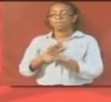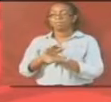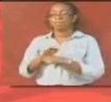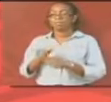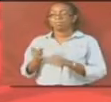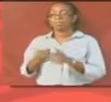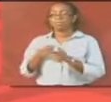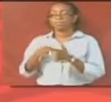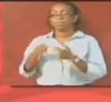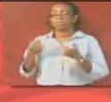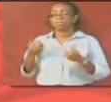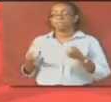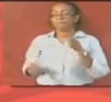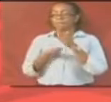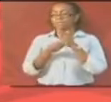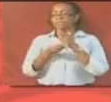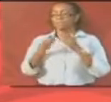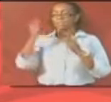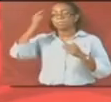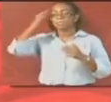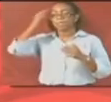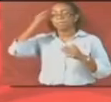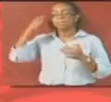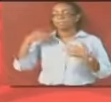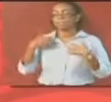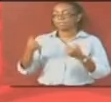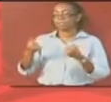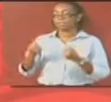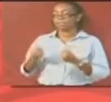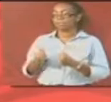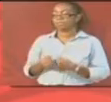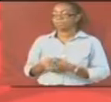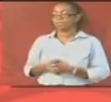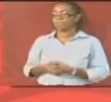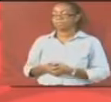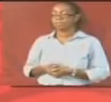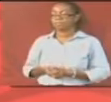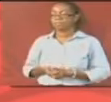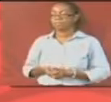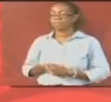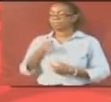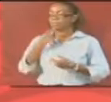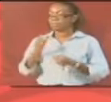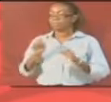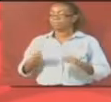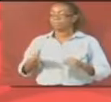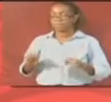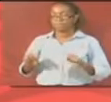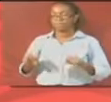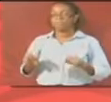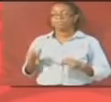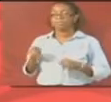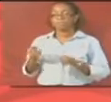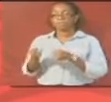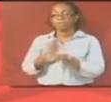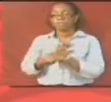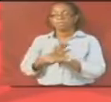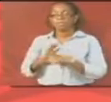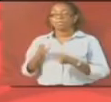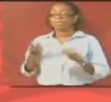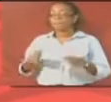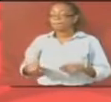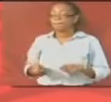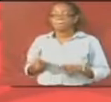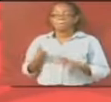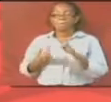at how pandemics affect people. They don't just affect people medically, they take a toll on physical health and also mental health. So I